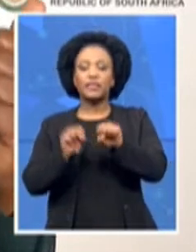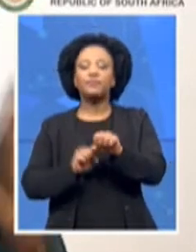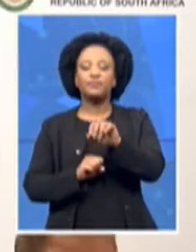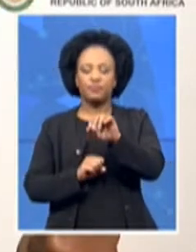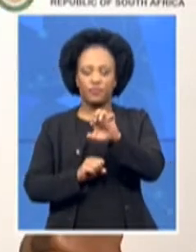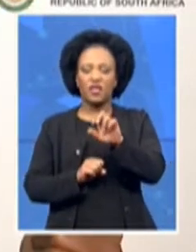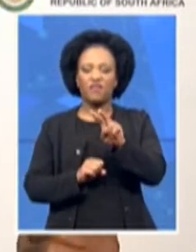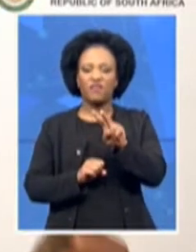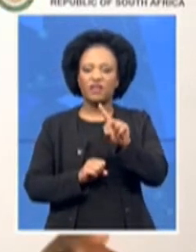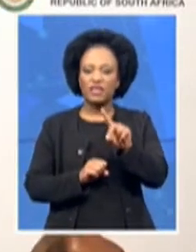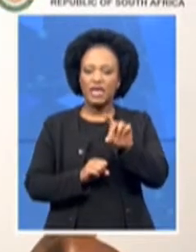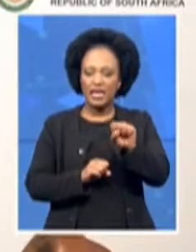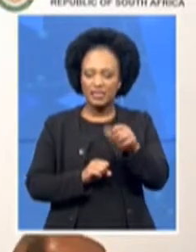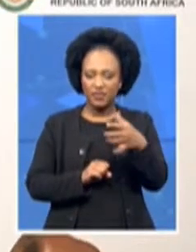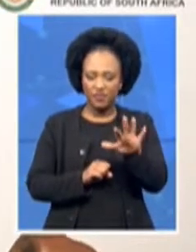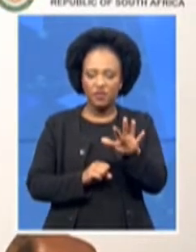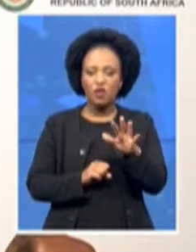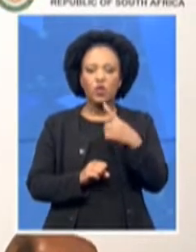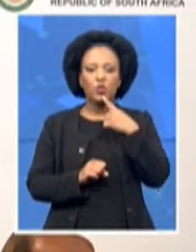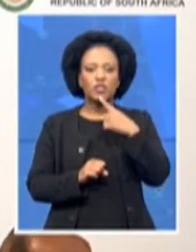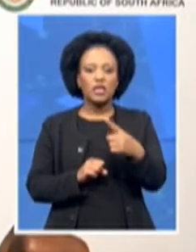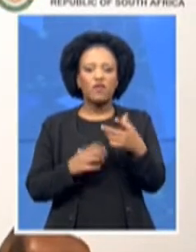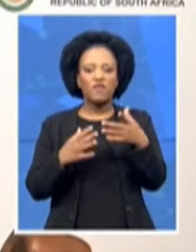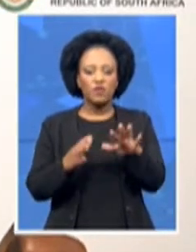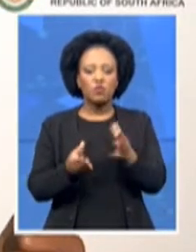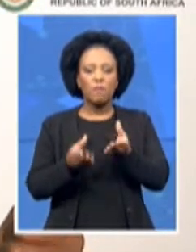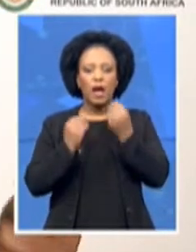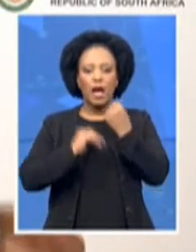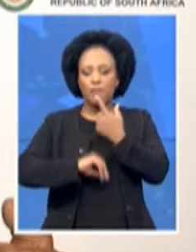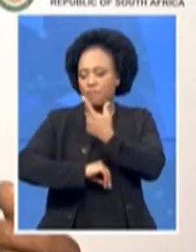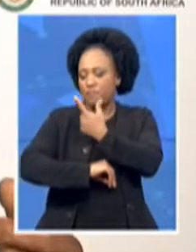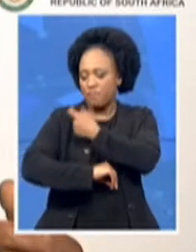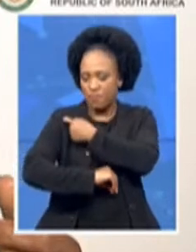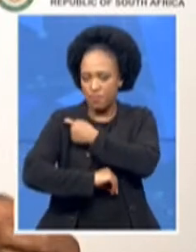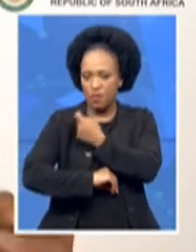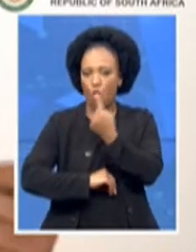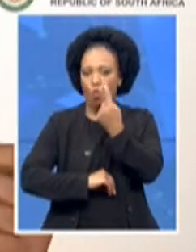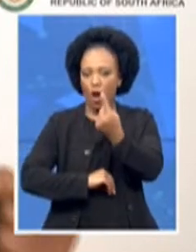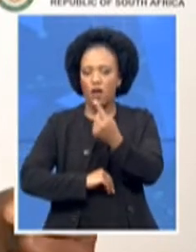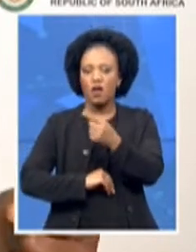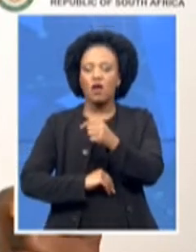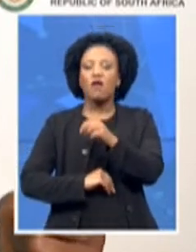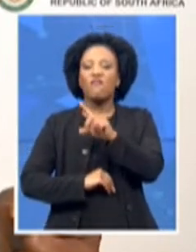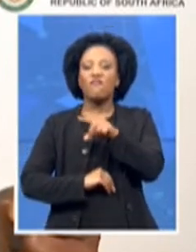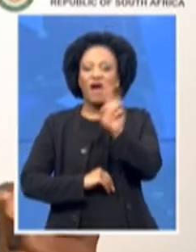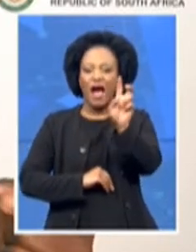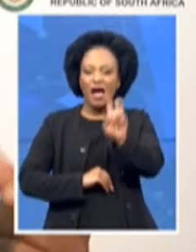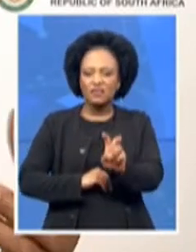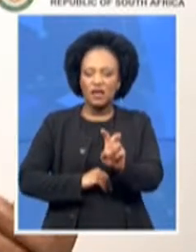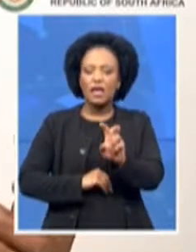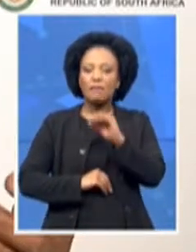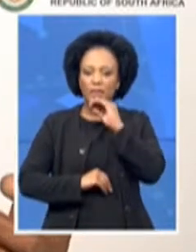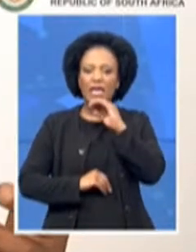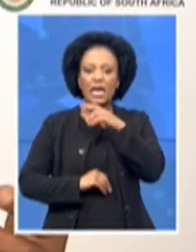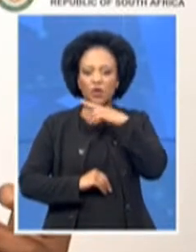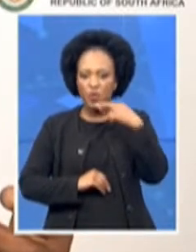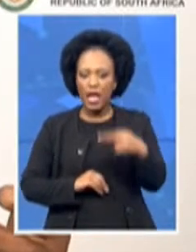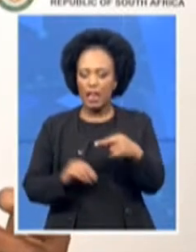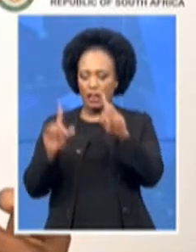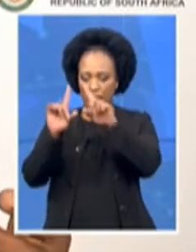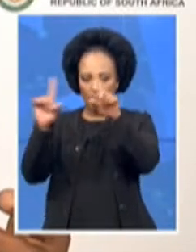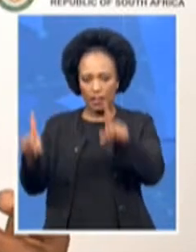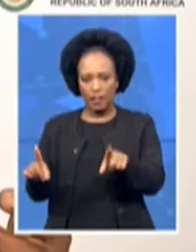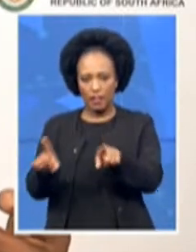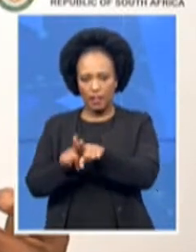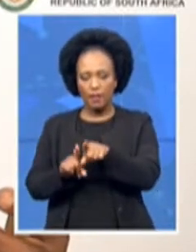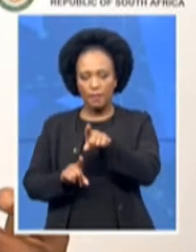you have had one jab of Pfizer, it must be real. When you update on your phone,